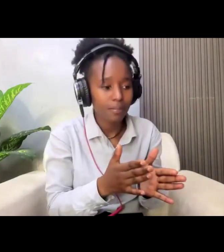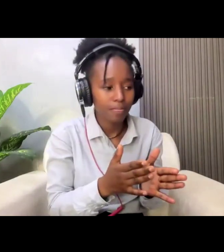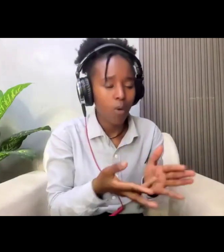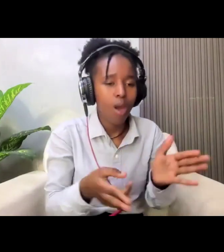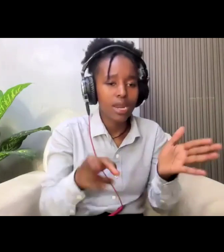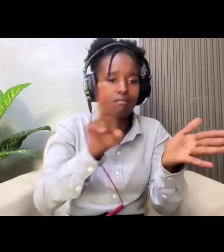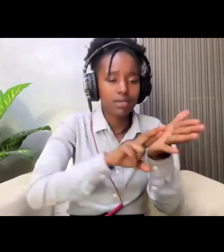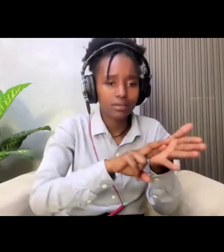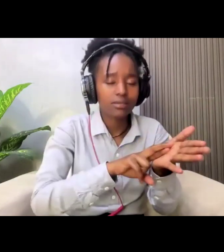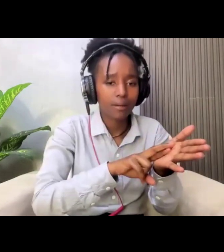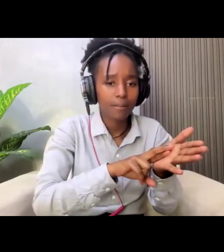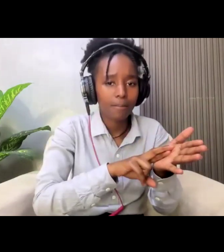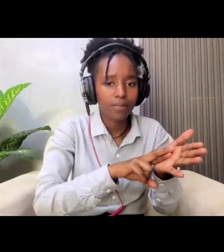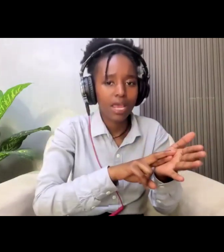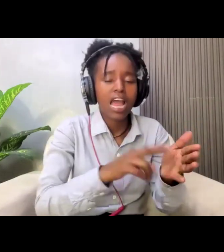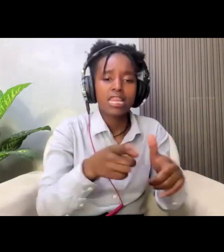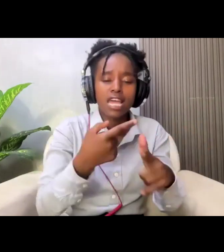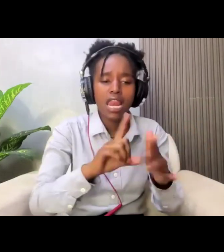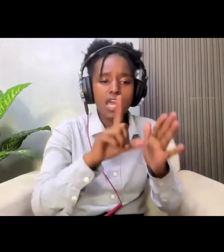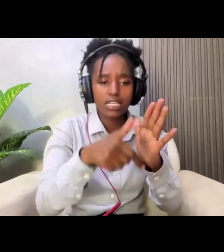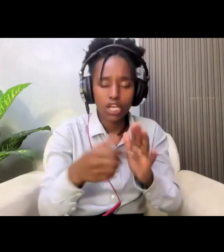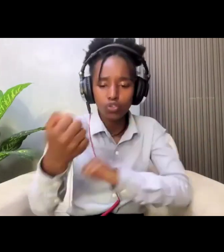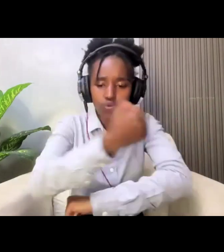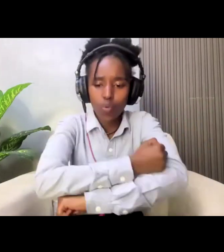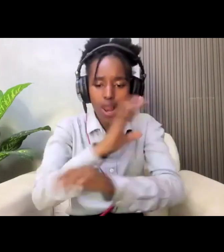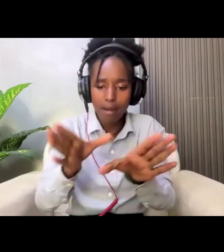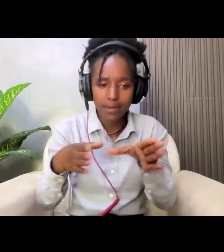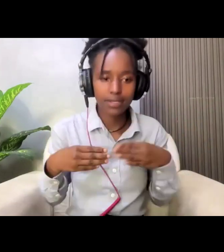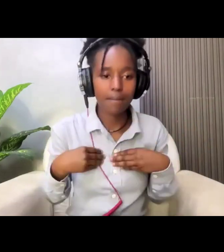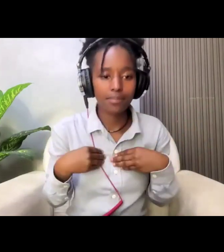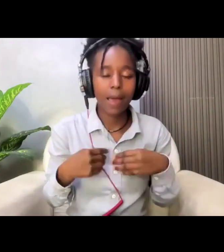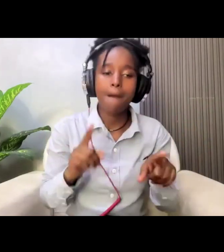register, they get accepted, but